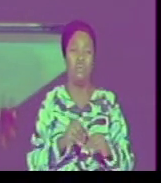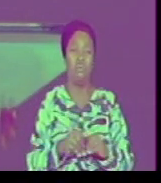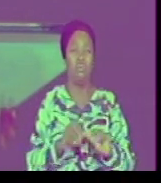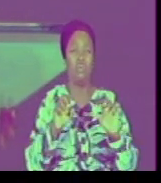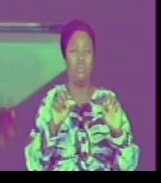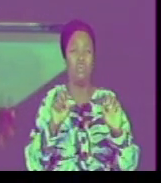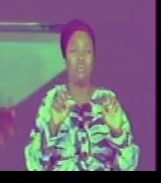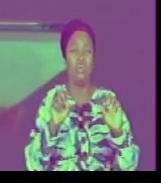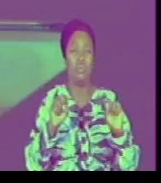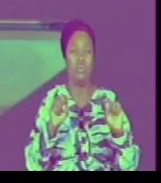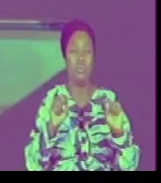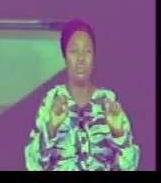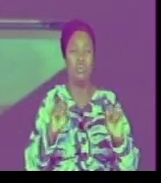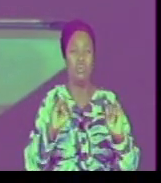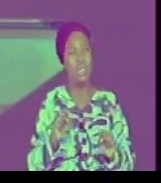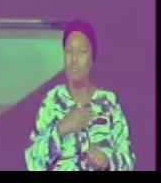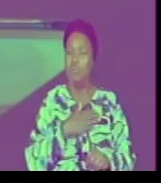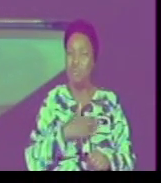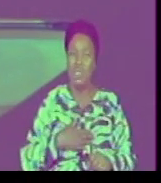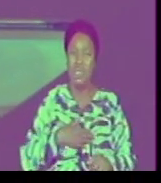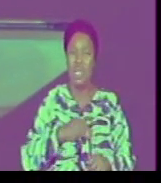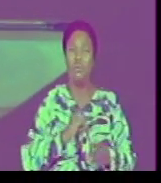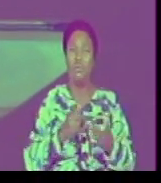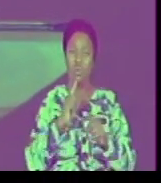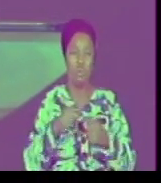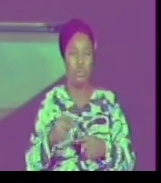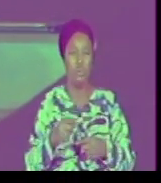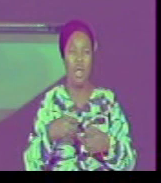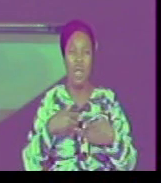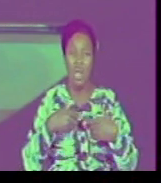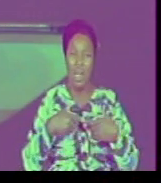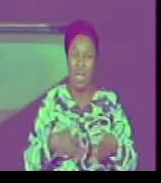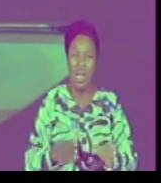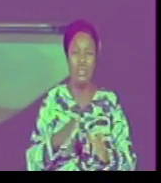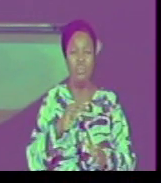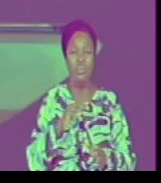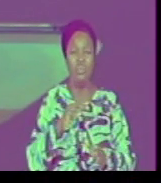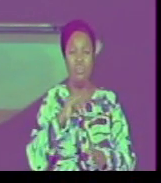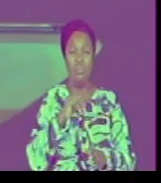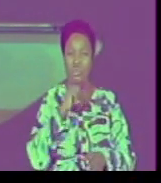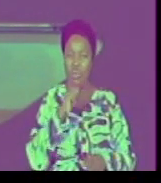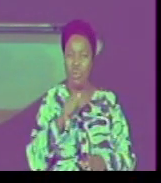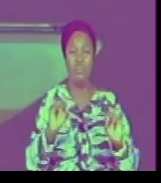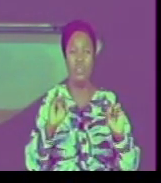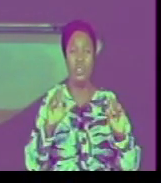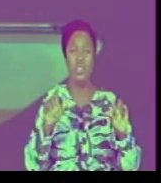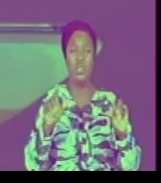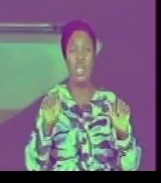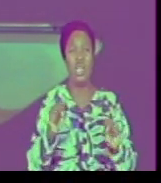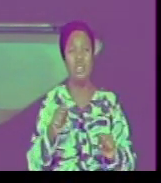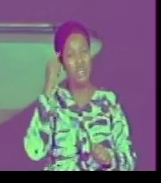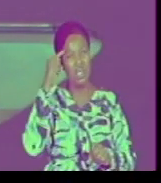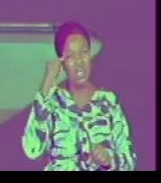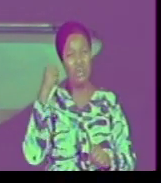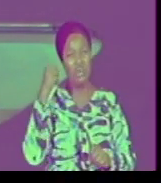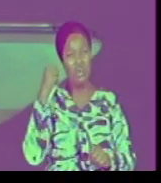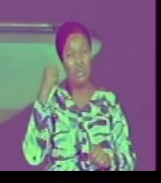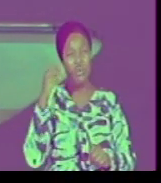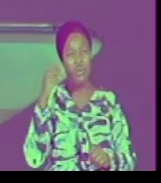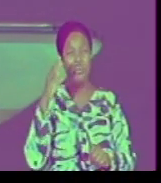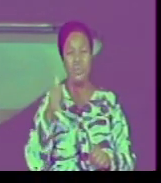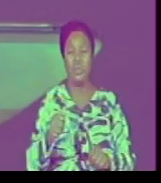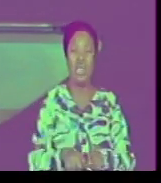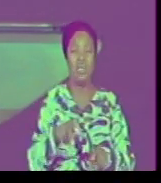Silas think of himself as Paul. Yes, both of you can sing together. Paul and Silas sang. And then